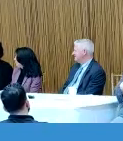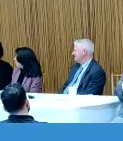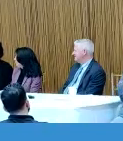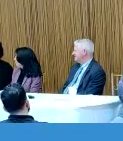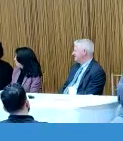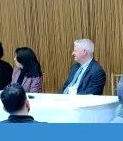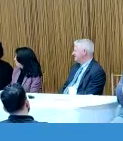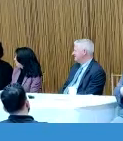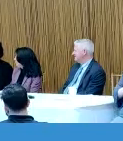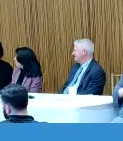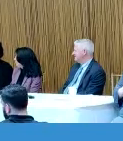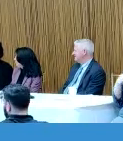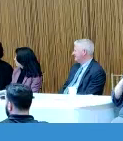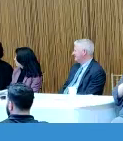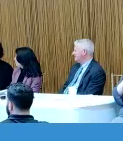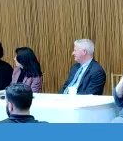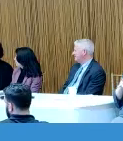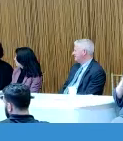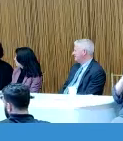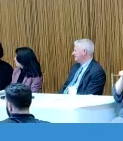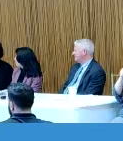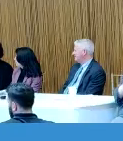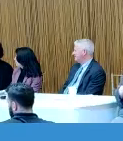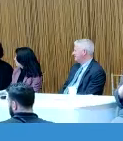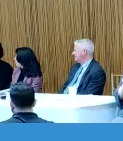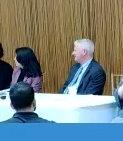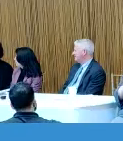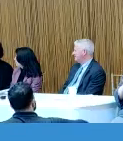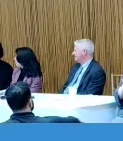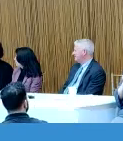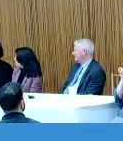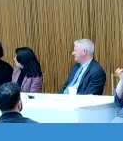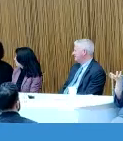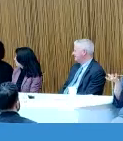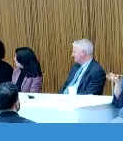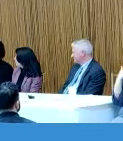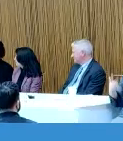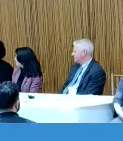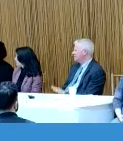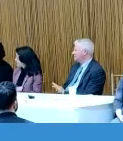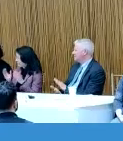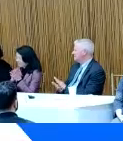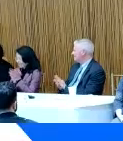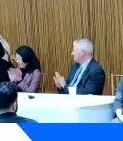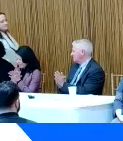or again we're all available to do any training that you um might need so thank